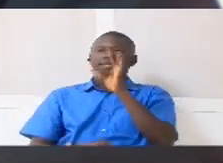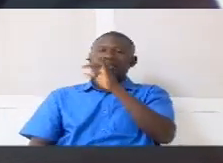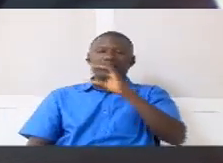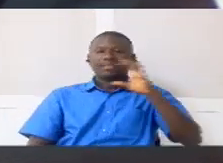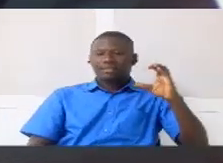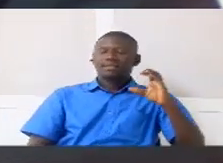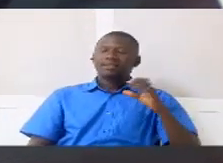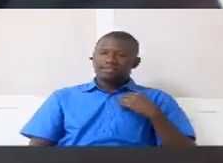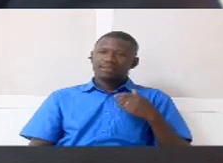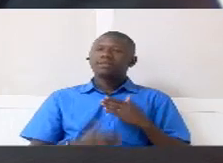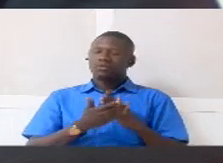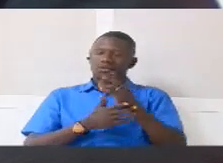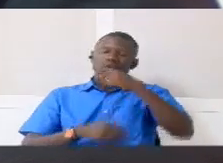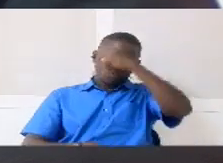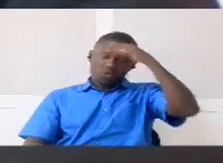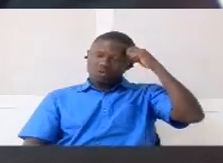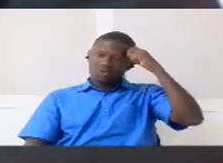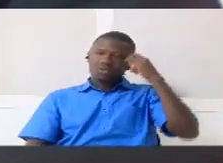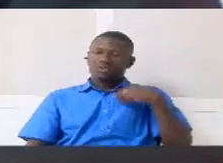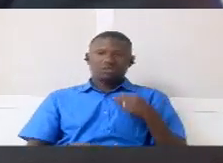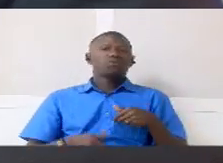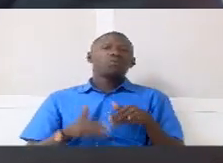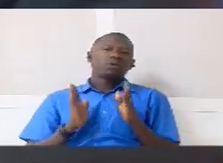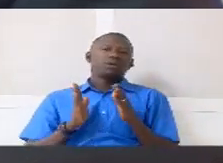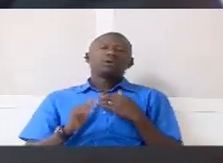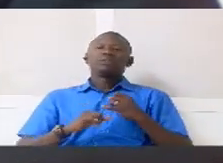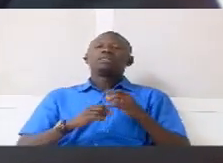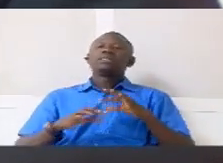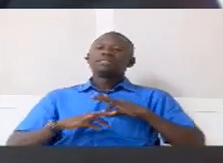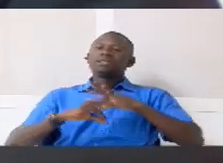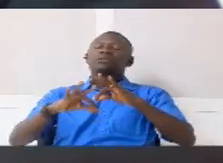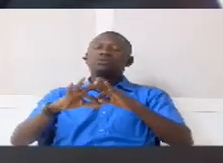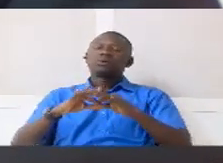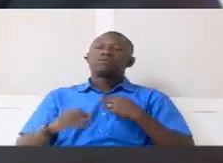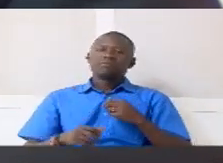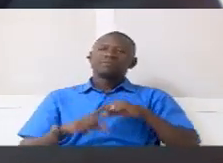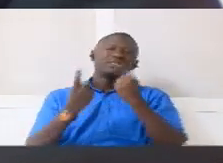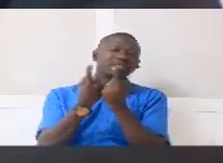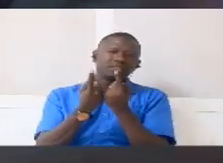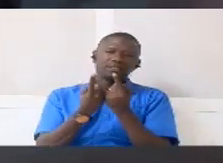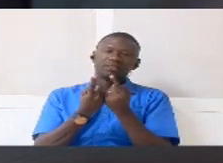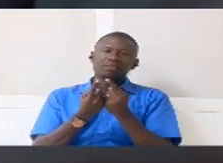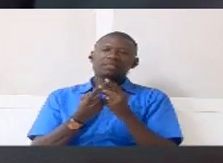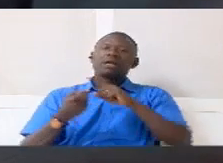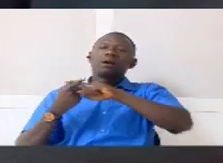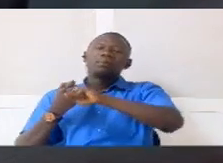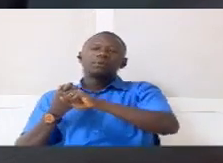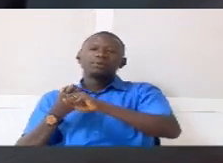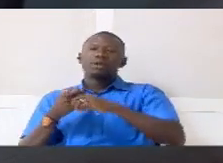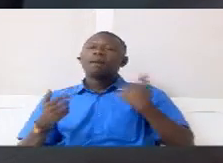limited way, on the interests of and matters relating to the victims of the